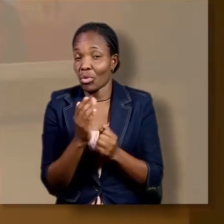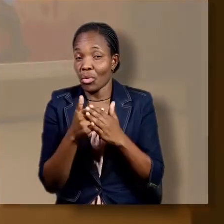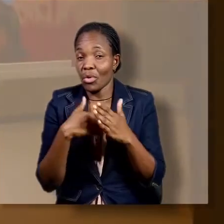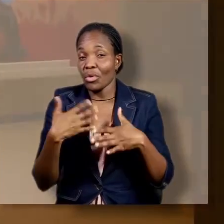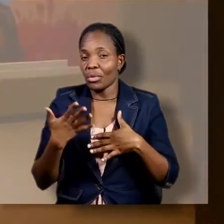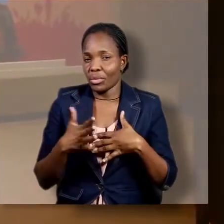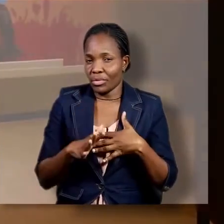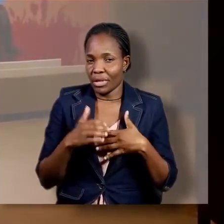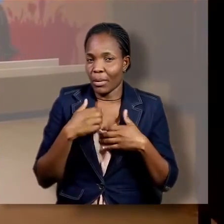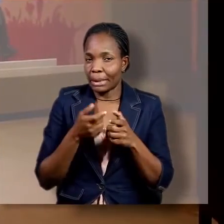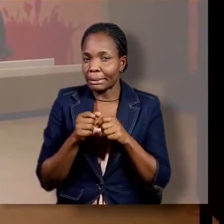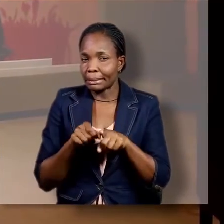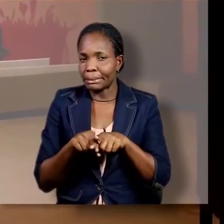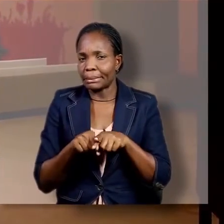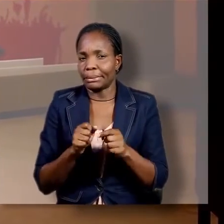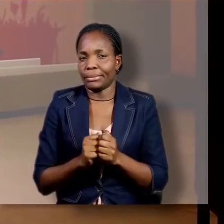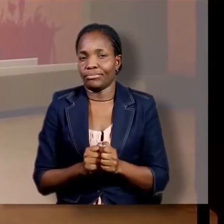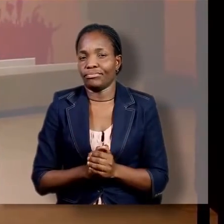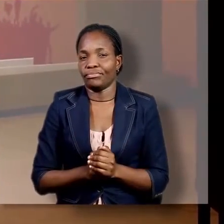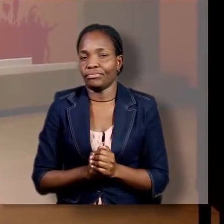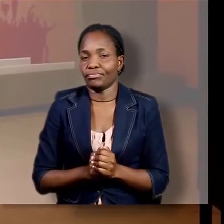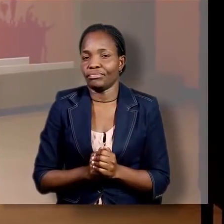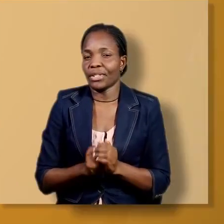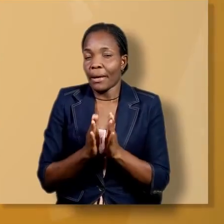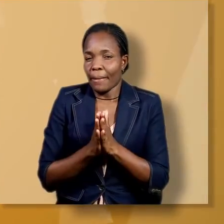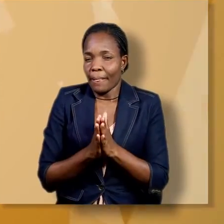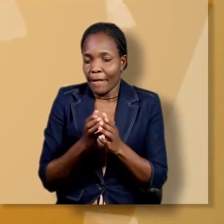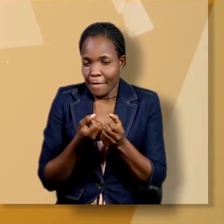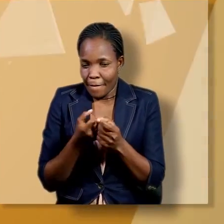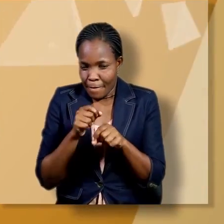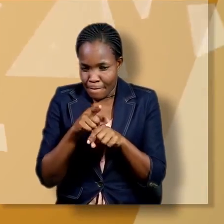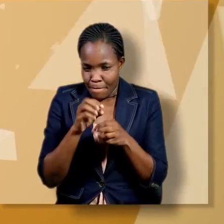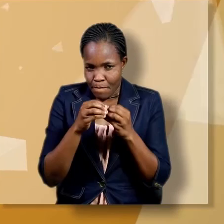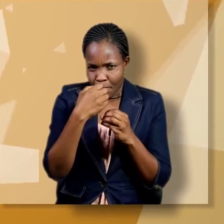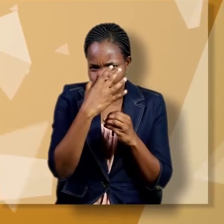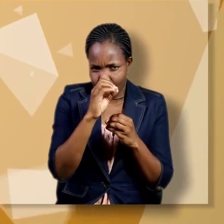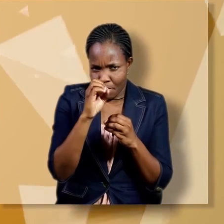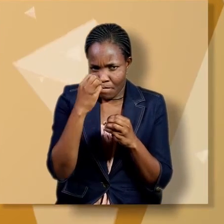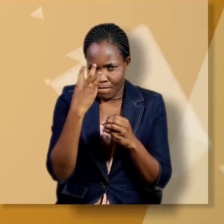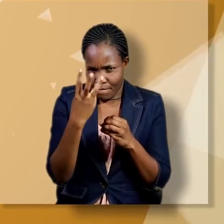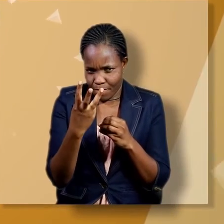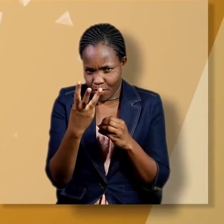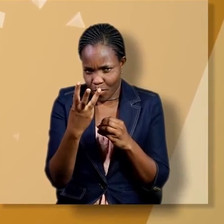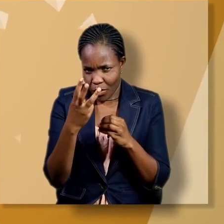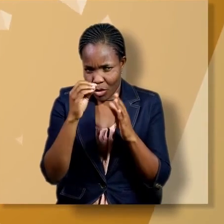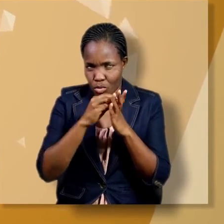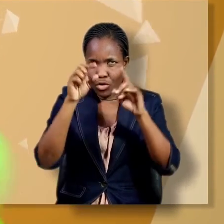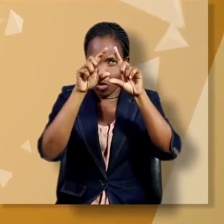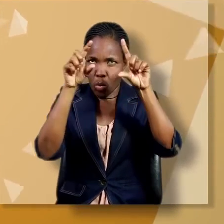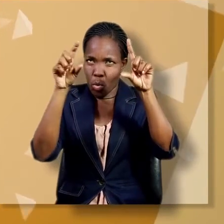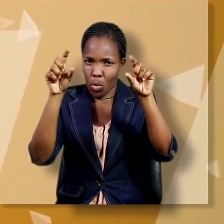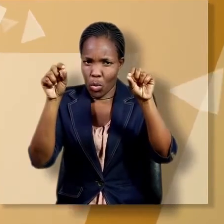enjoyed watching and learning with us again. Before we go, our SMS competition question for today. Please SMS us